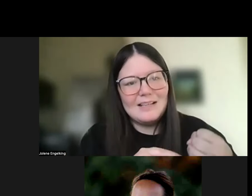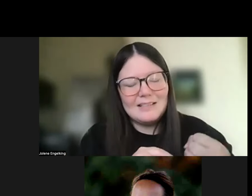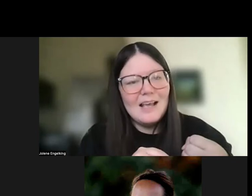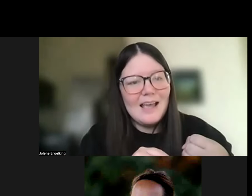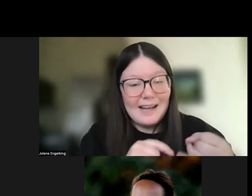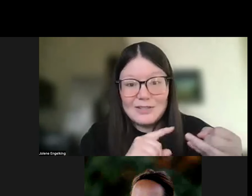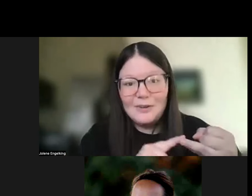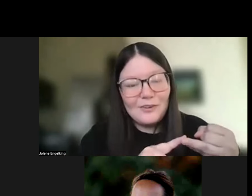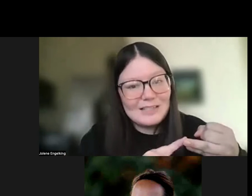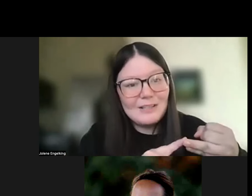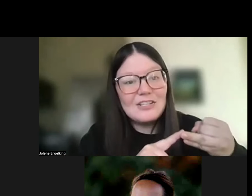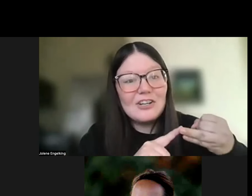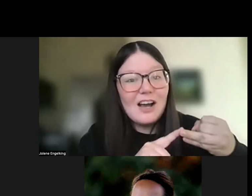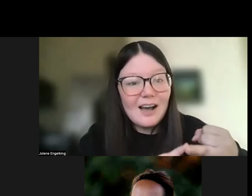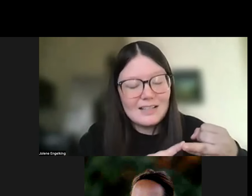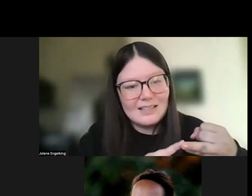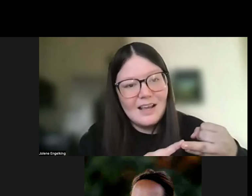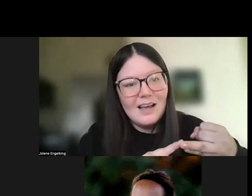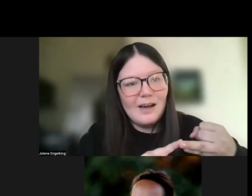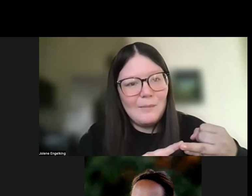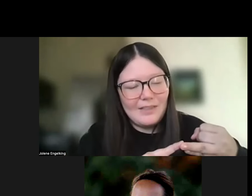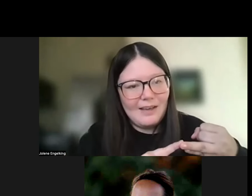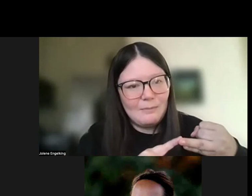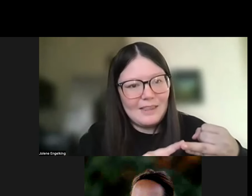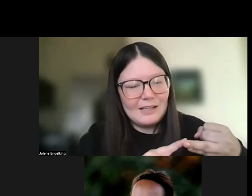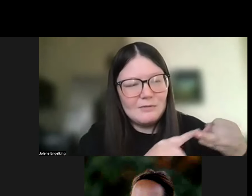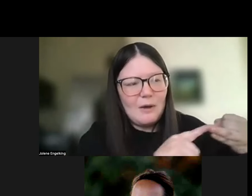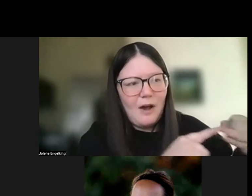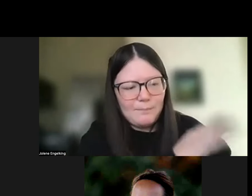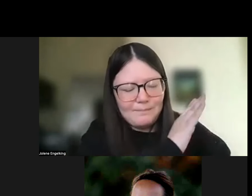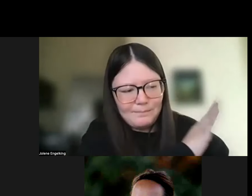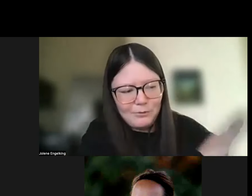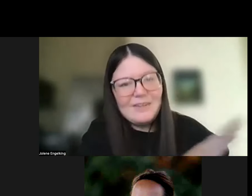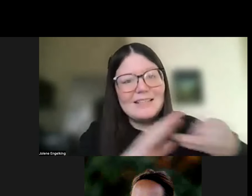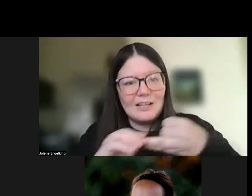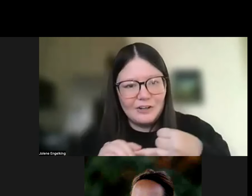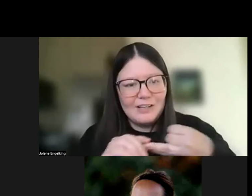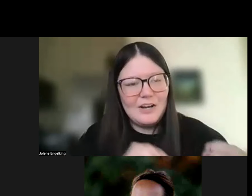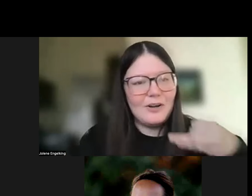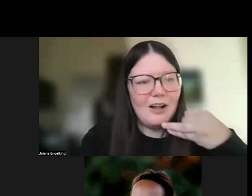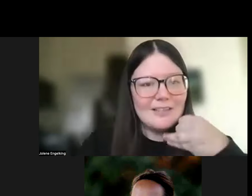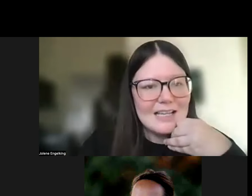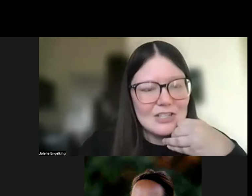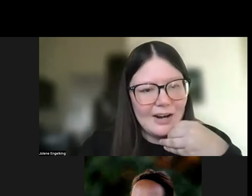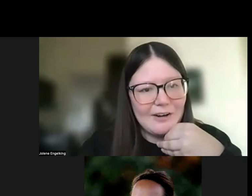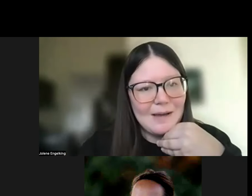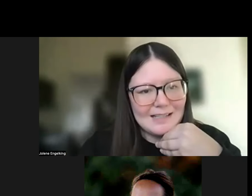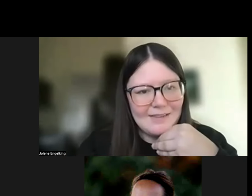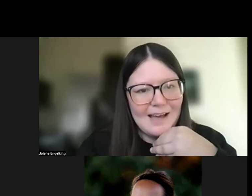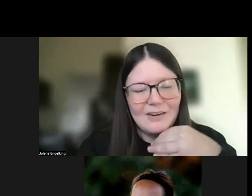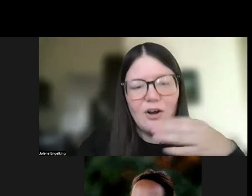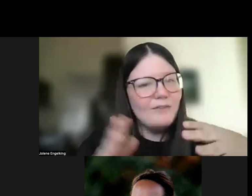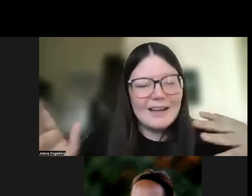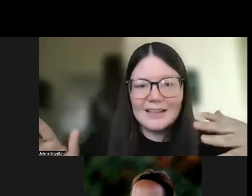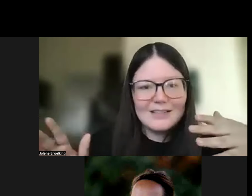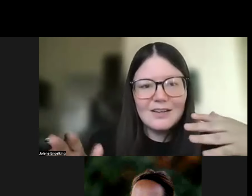ways, and how some of our disabilities are caused by the previous and current, colonization and our impacts to